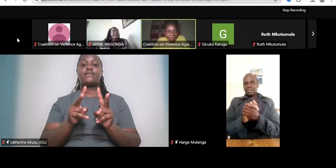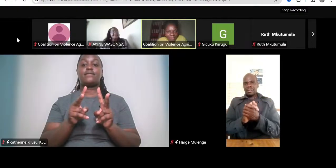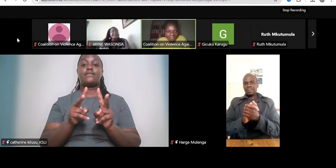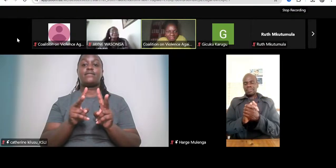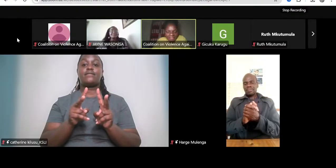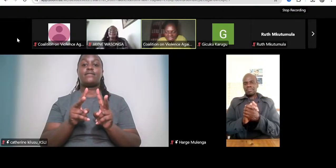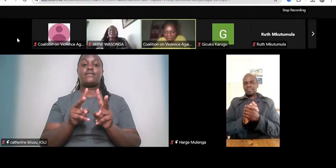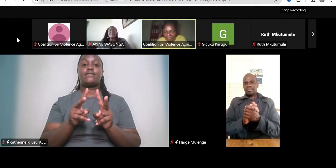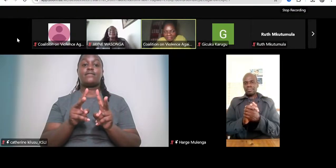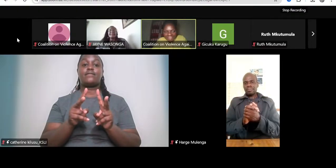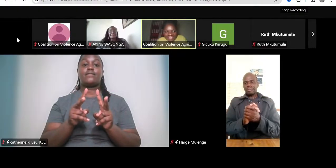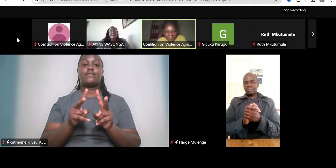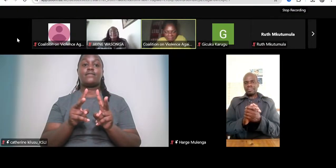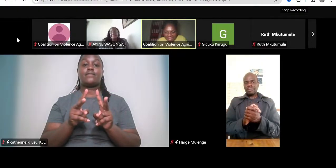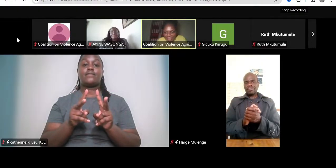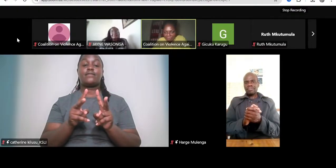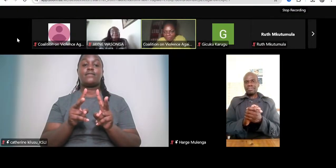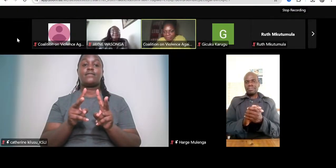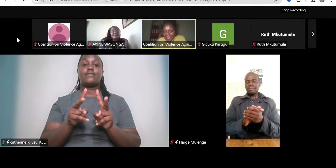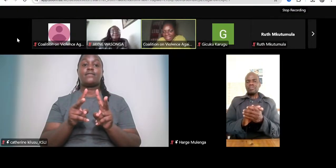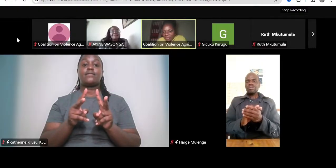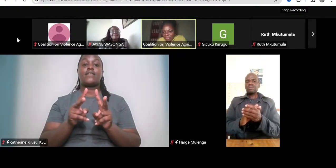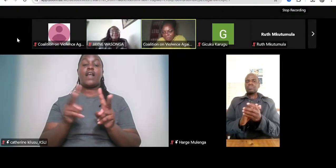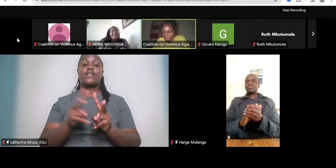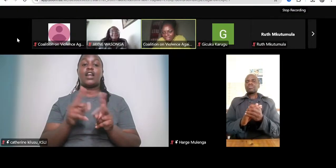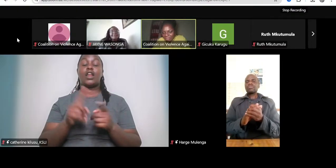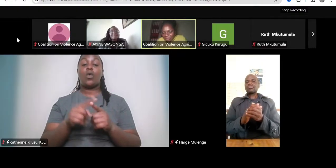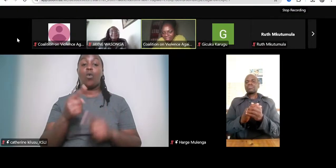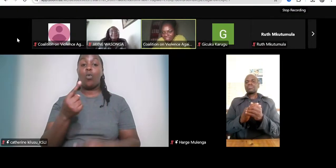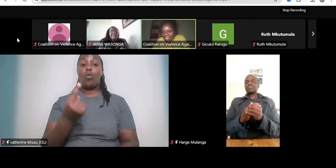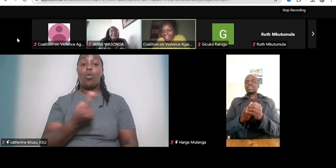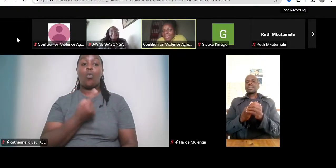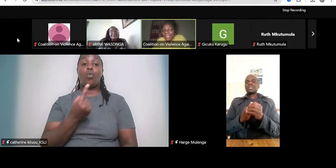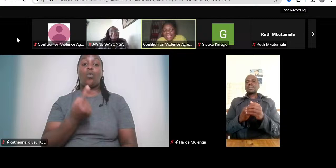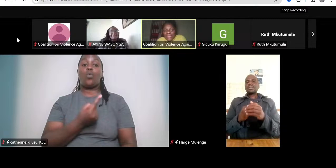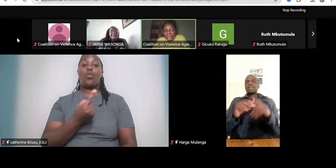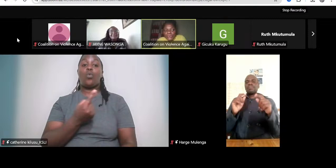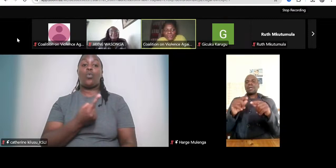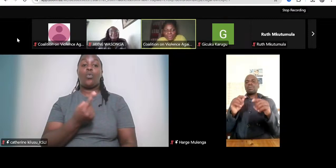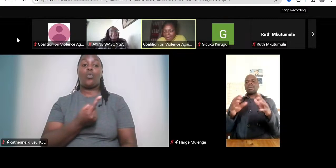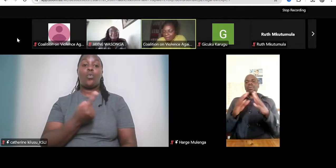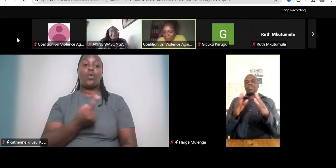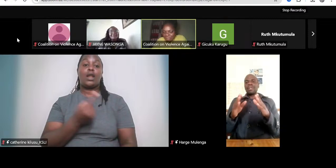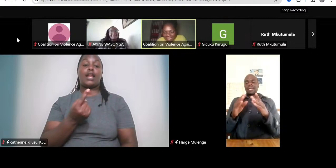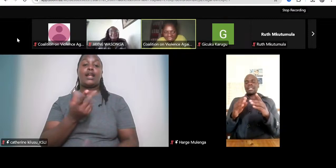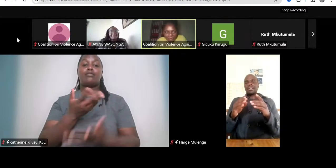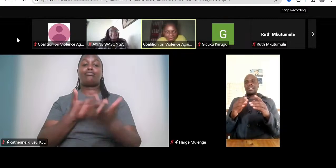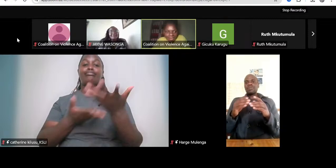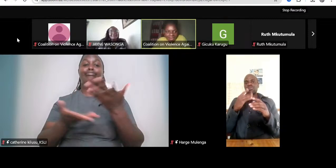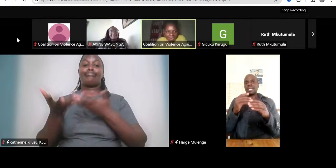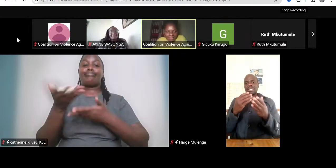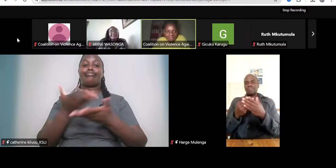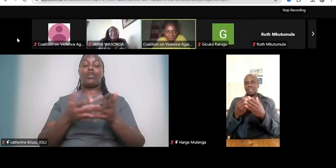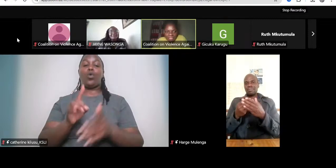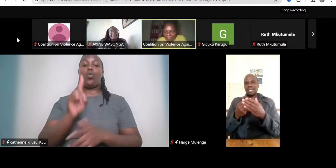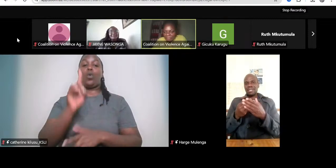a monolithic kind of engagement. So we would like to request you that you put in